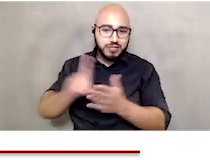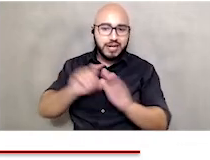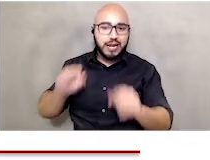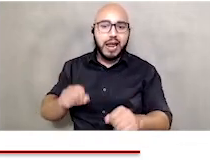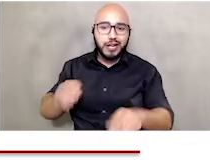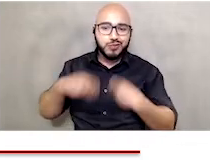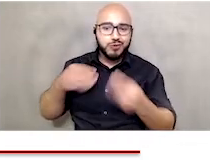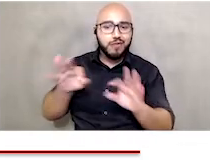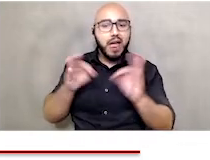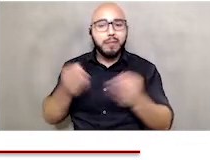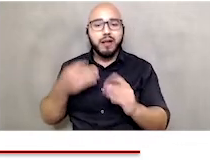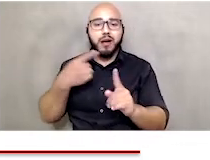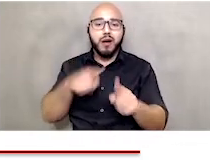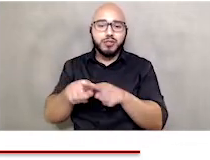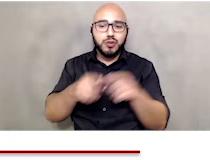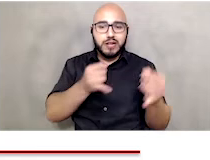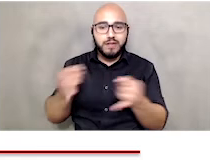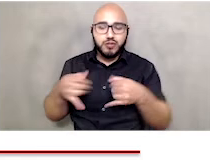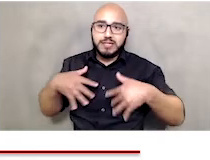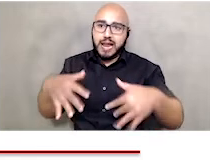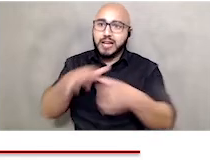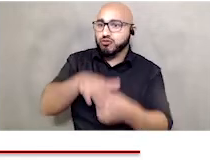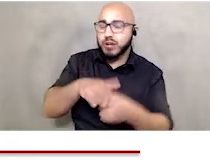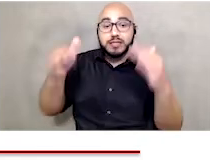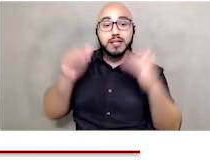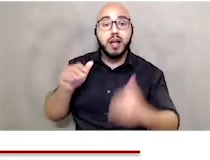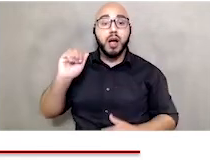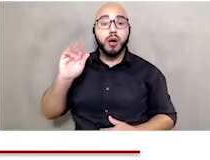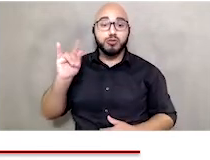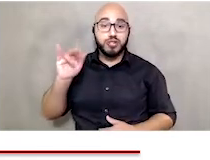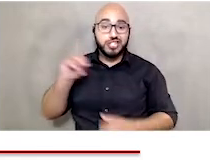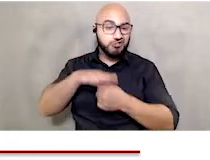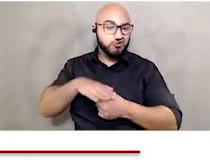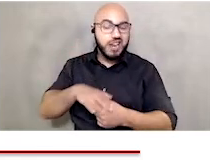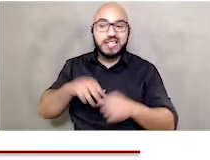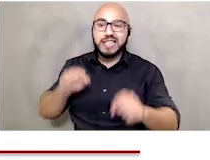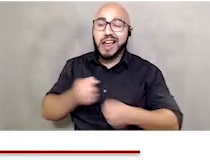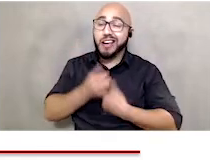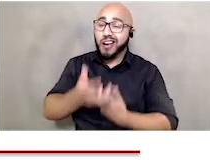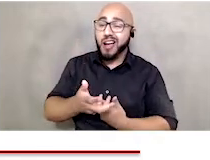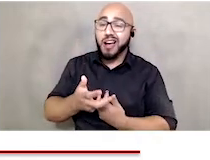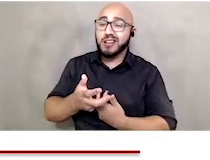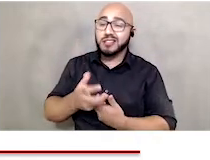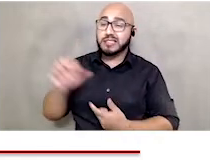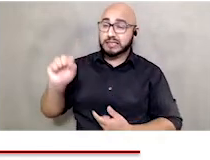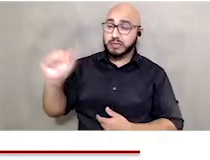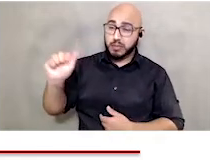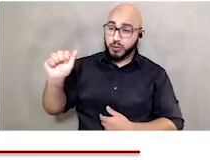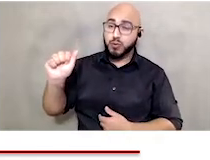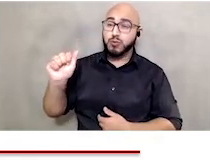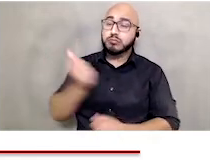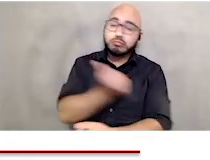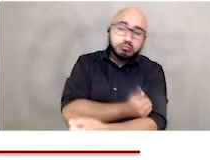stress. Also, acculturation stress can lead to substance abuse and dependence.